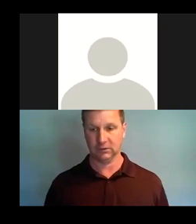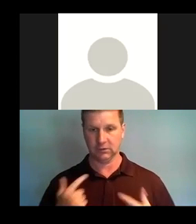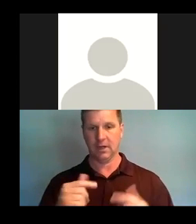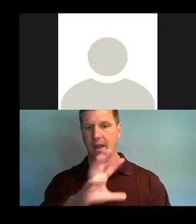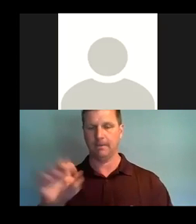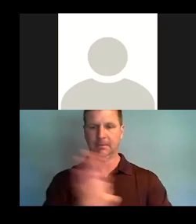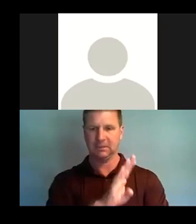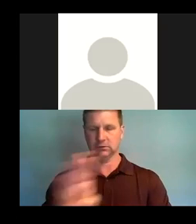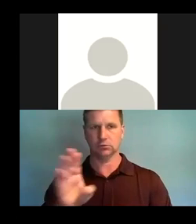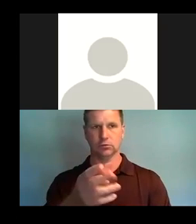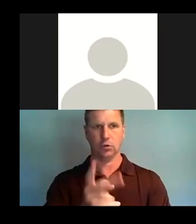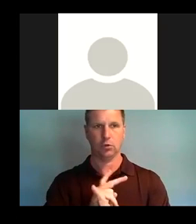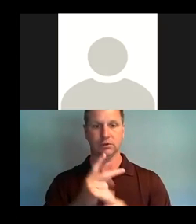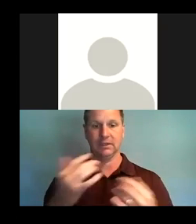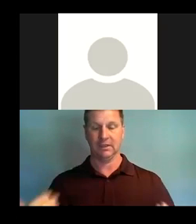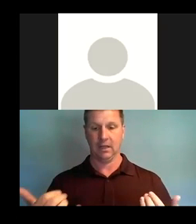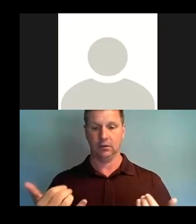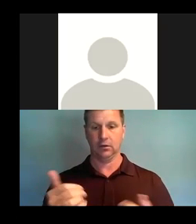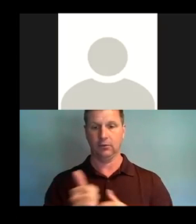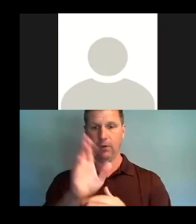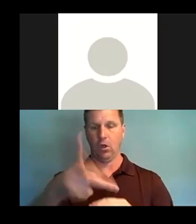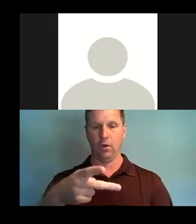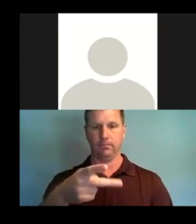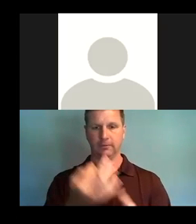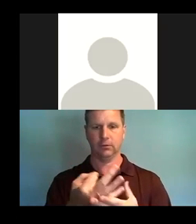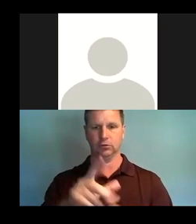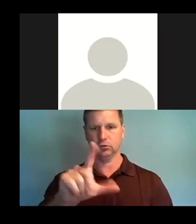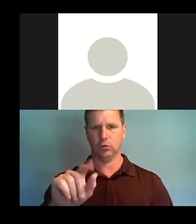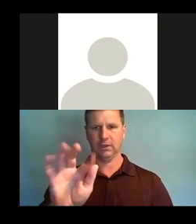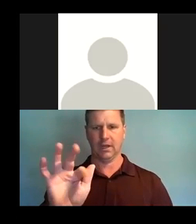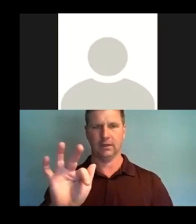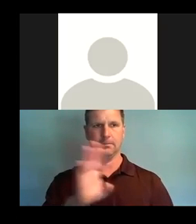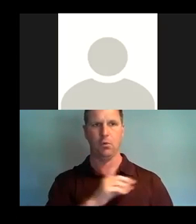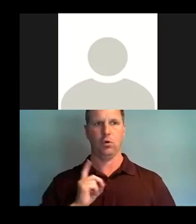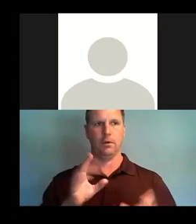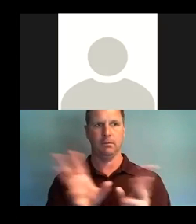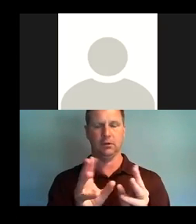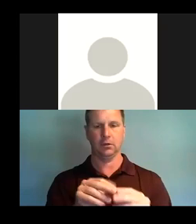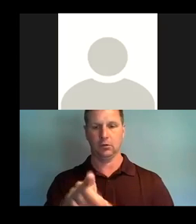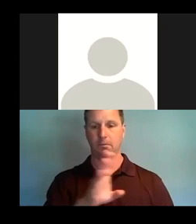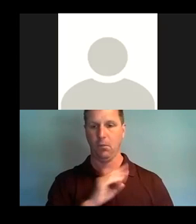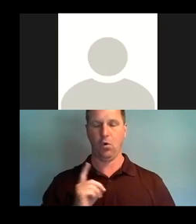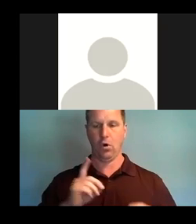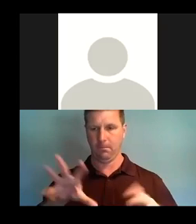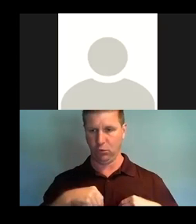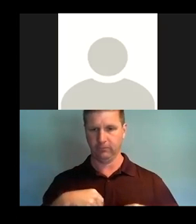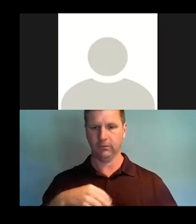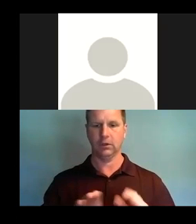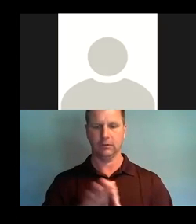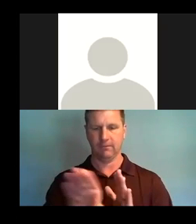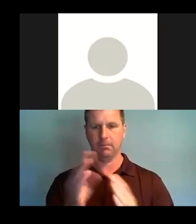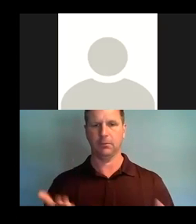loans. Today's request is a follow-up from a 2019 board meeting where this board approved a development